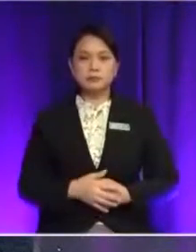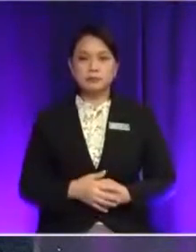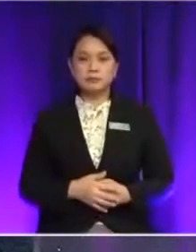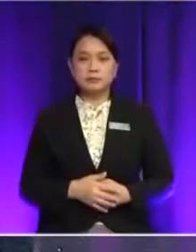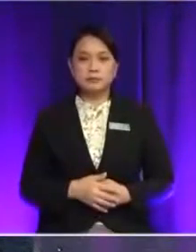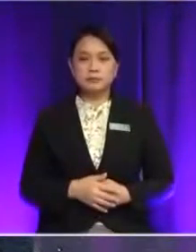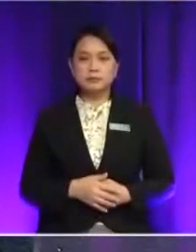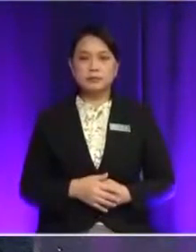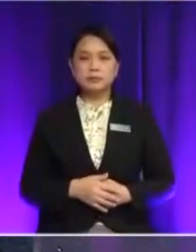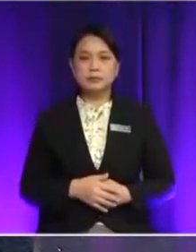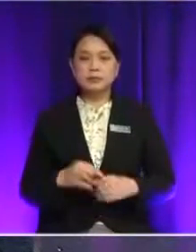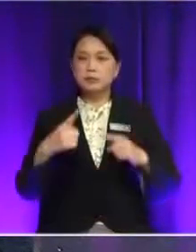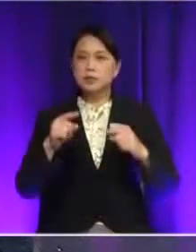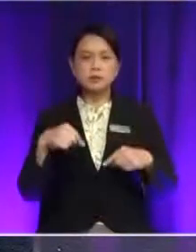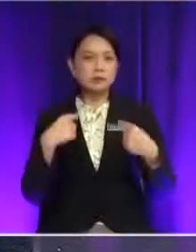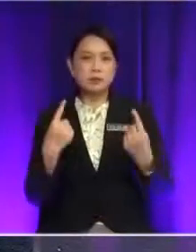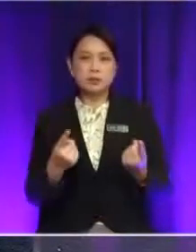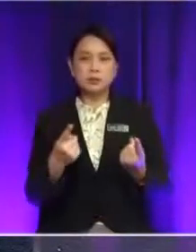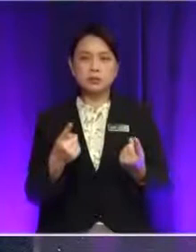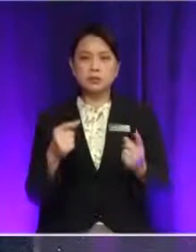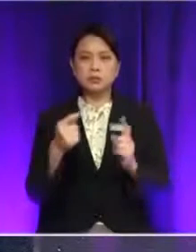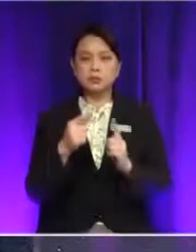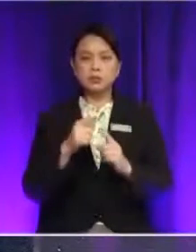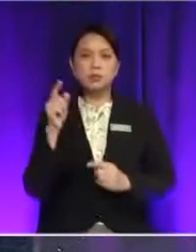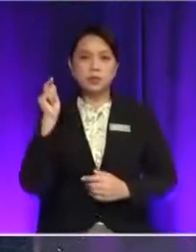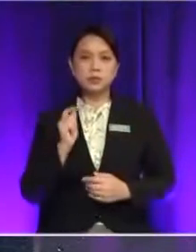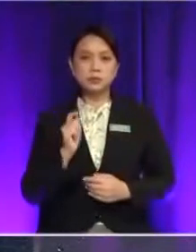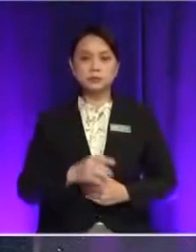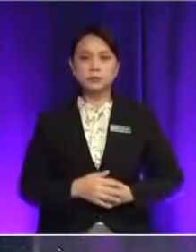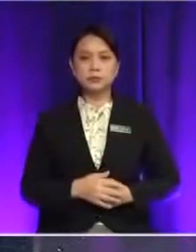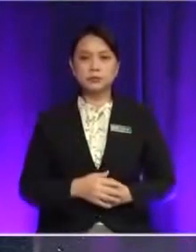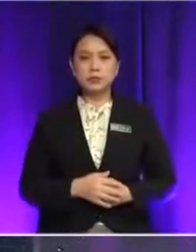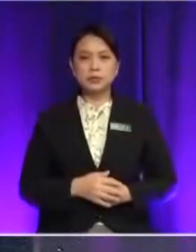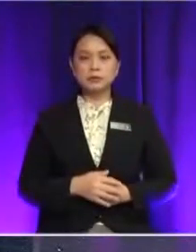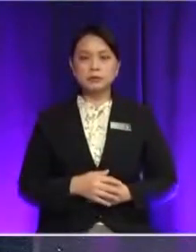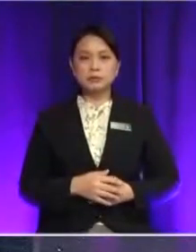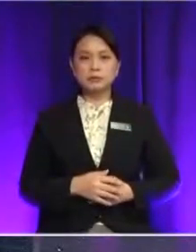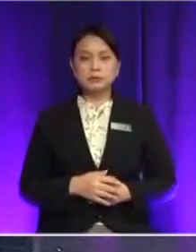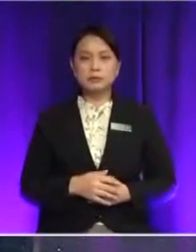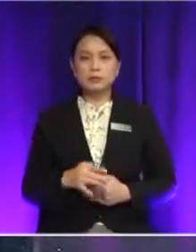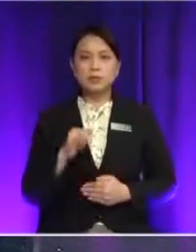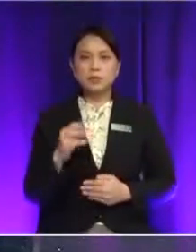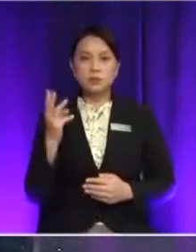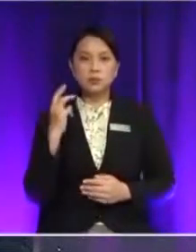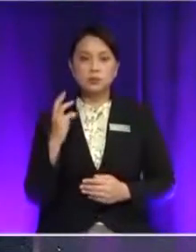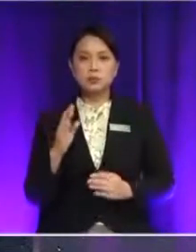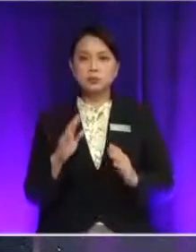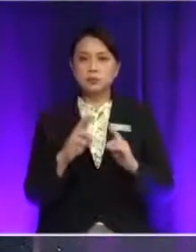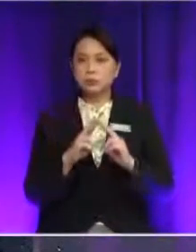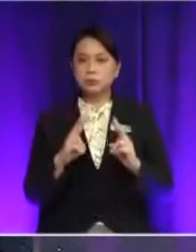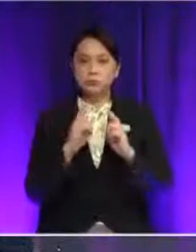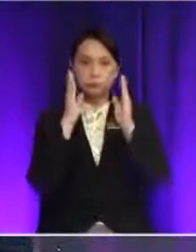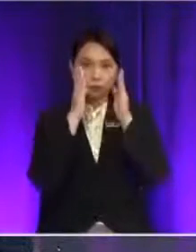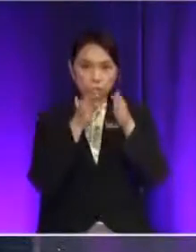was when I went to the washroom. Oh. I had my nature call. Remember, you didn't notice I was not sitting next to you. No, no. I was so glued to the screen. I